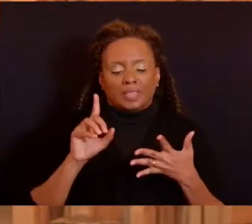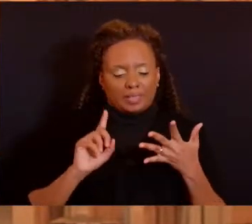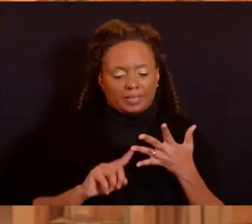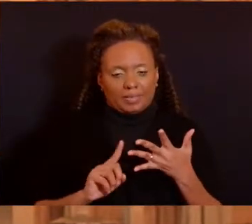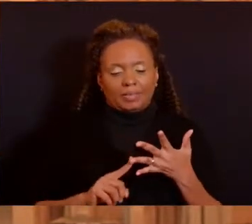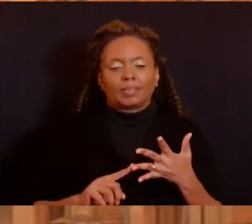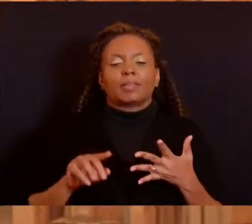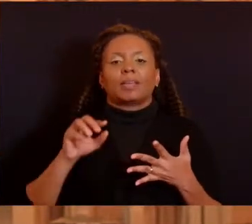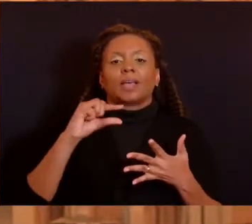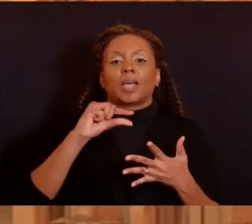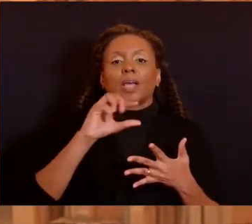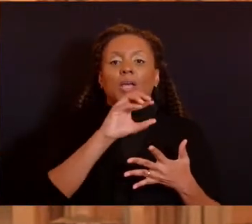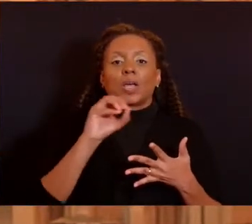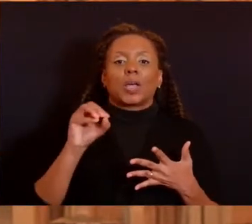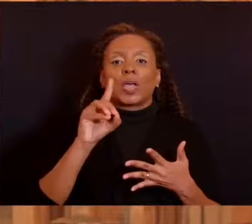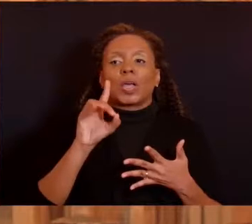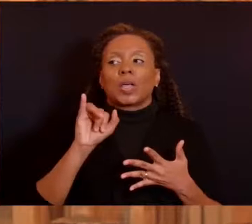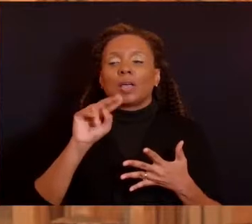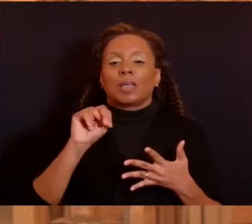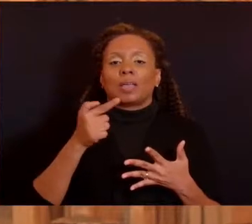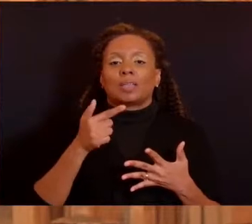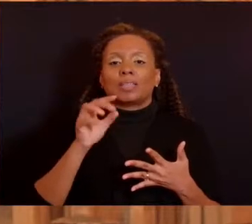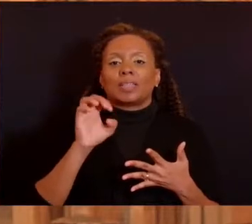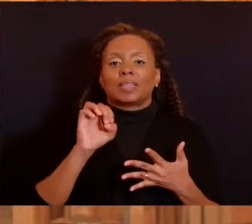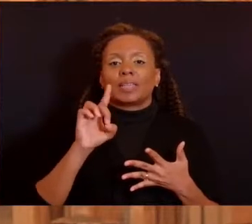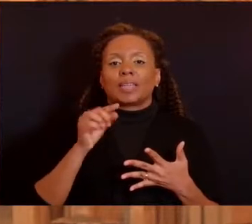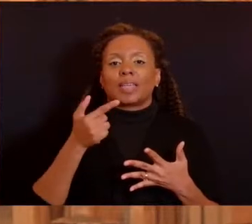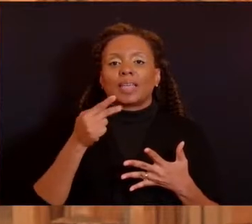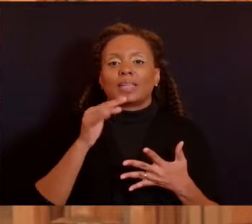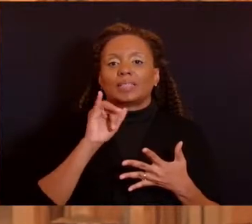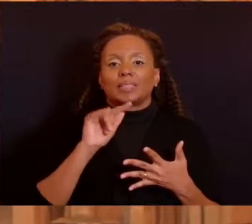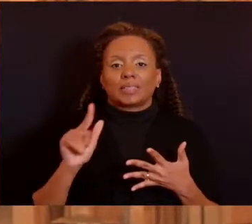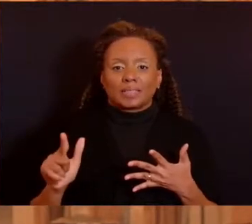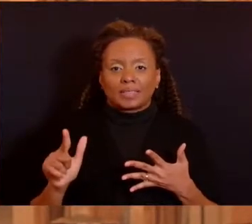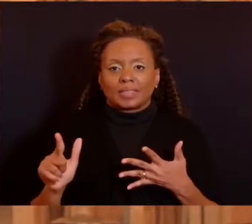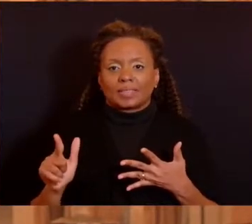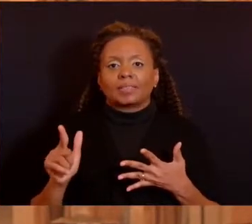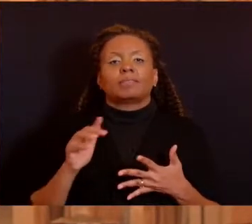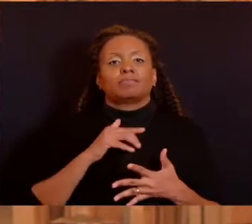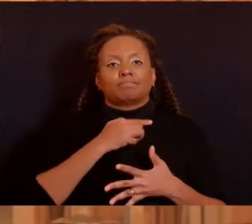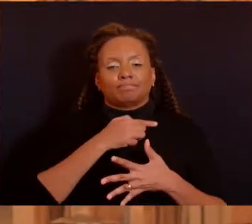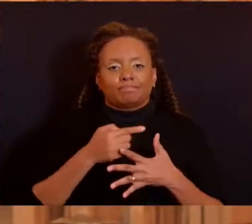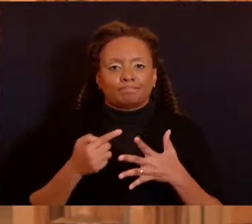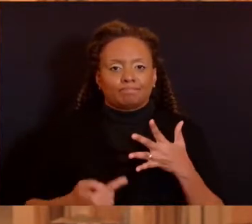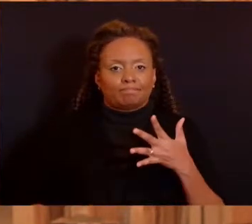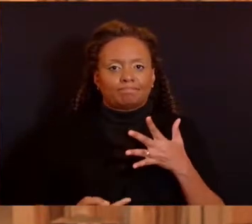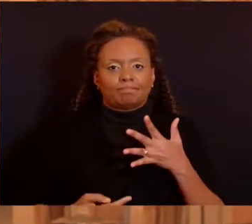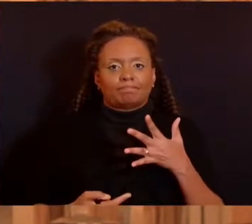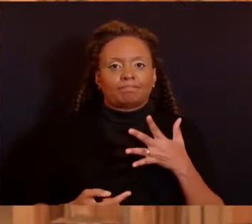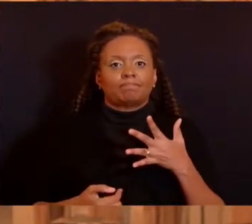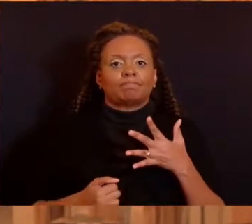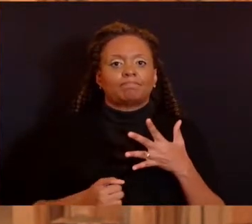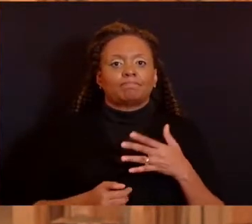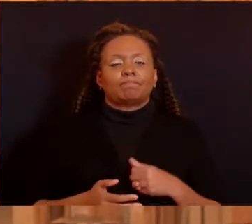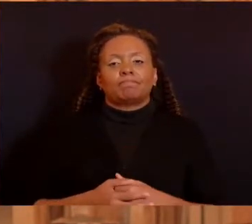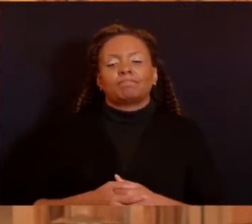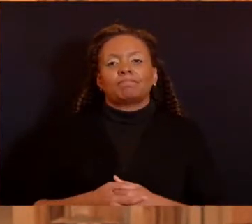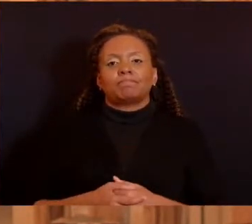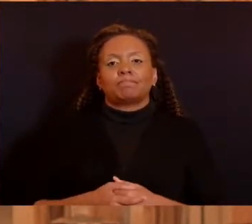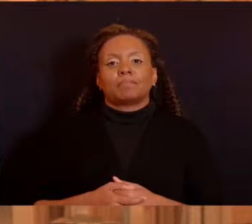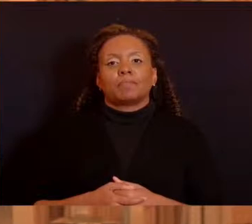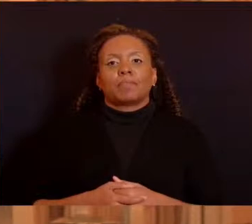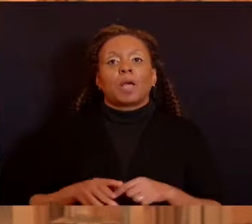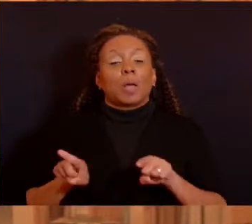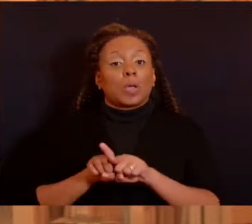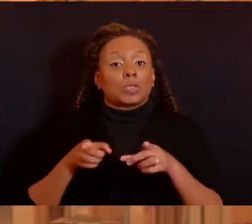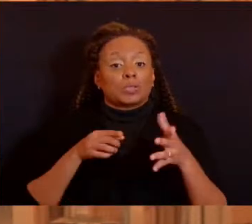Transport Works and Water Resources, the Honourable Ian Gooding-Edghill, and the Minister of Housing, Lands and Maintenance, Dr. the Honourable William Dugade, as